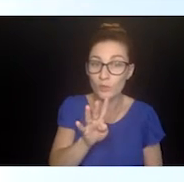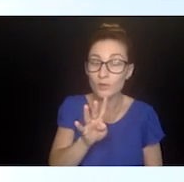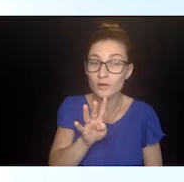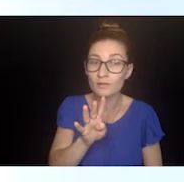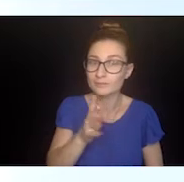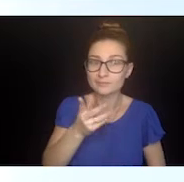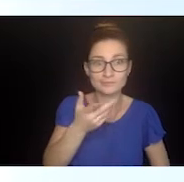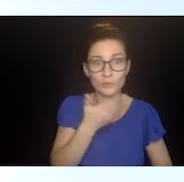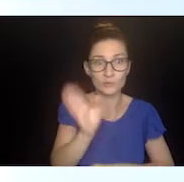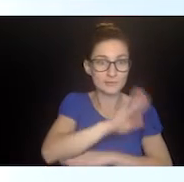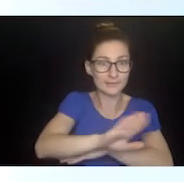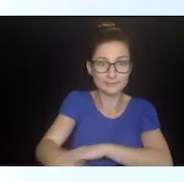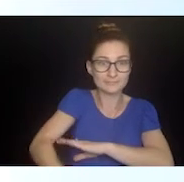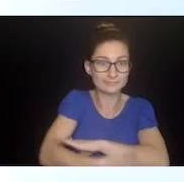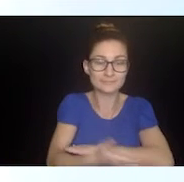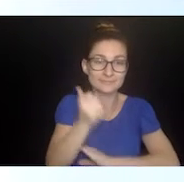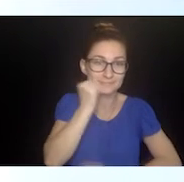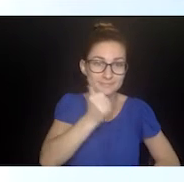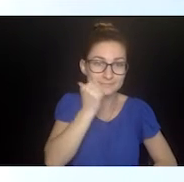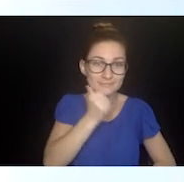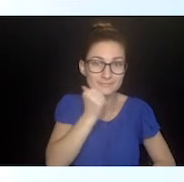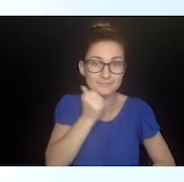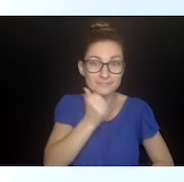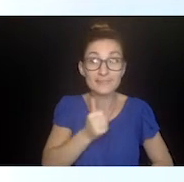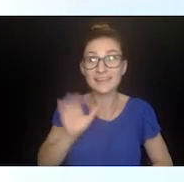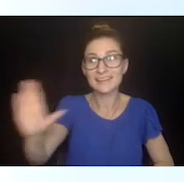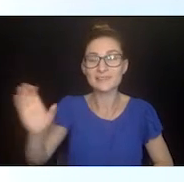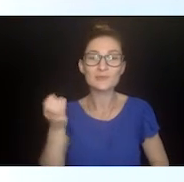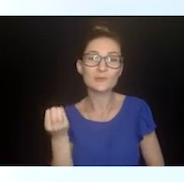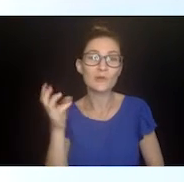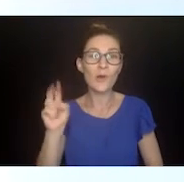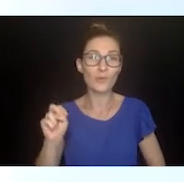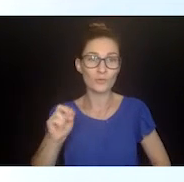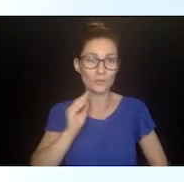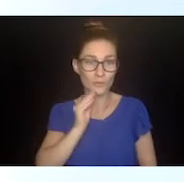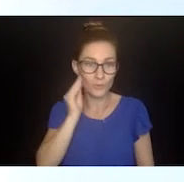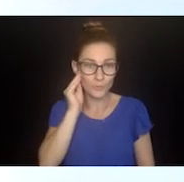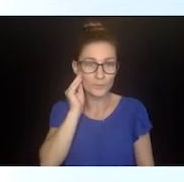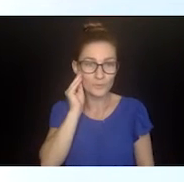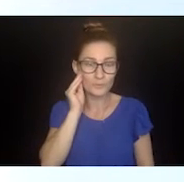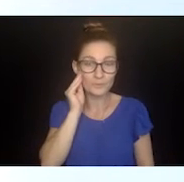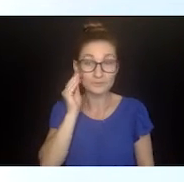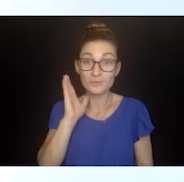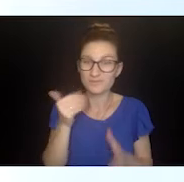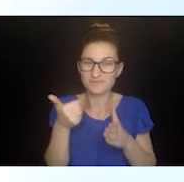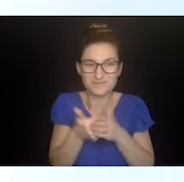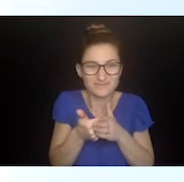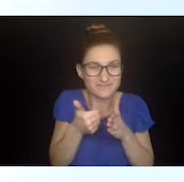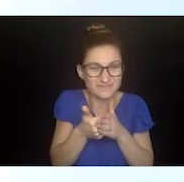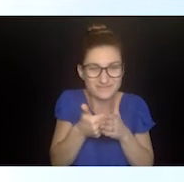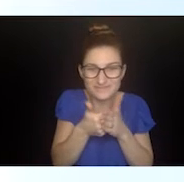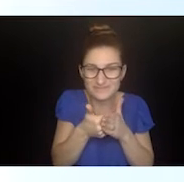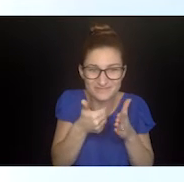24/7 support in his own home. This is in the very near future.